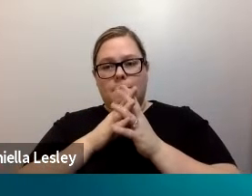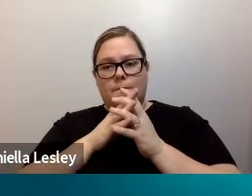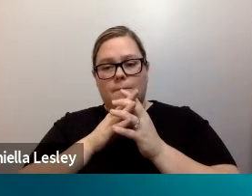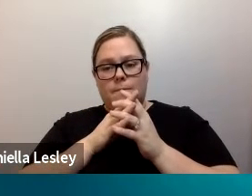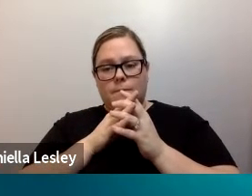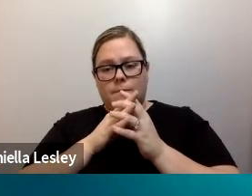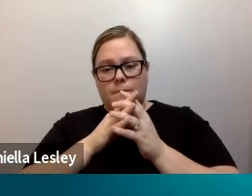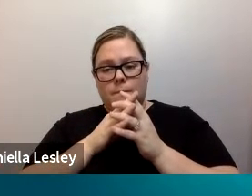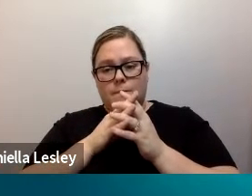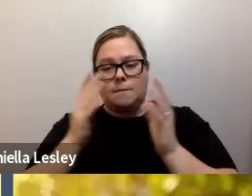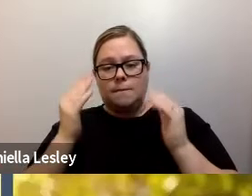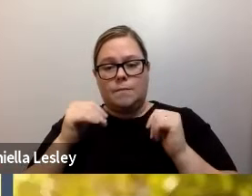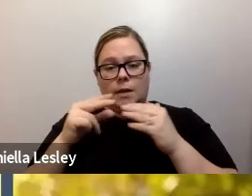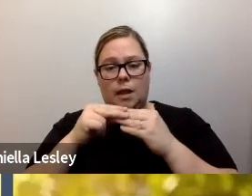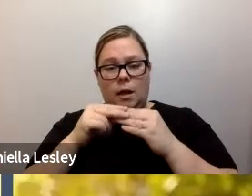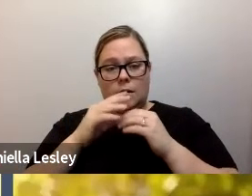Next slide.